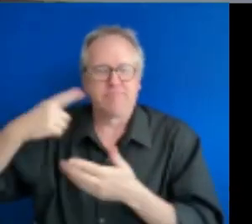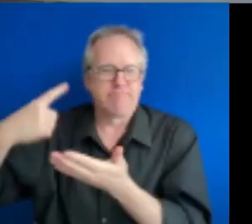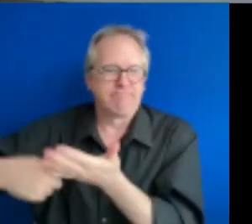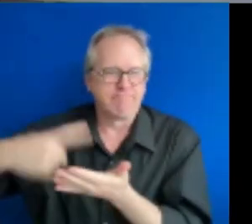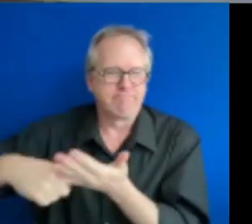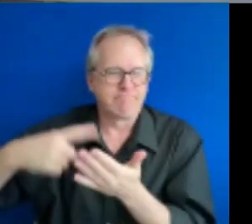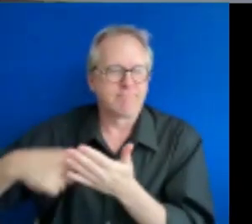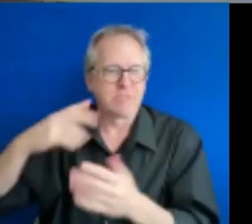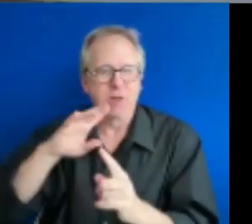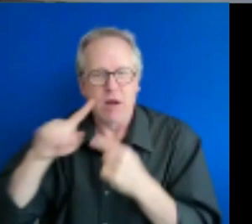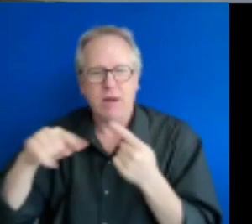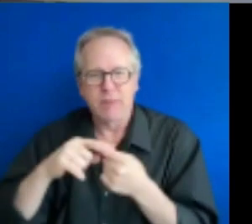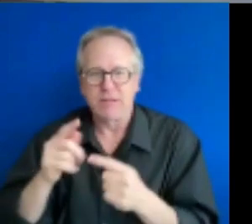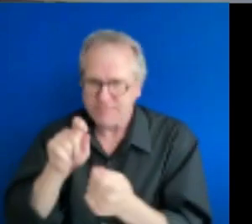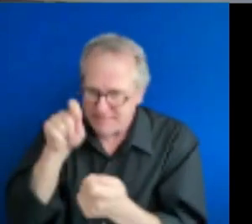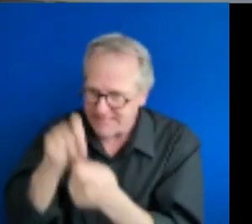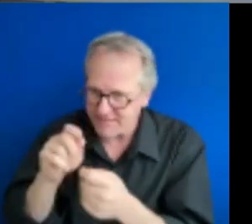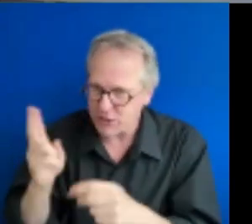thoughts about